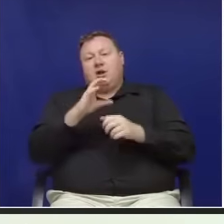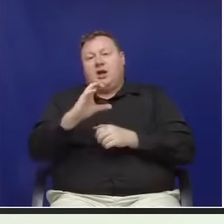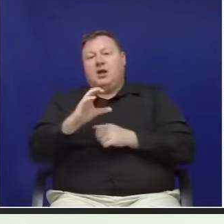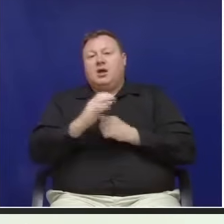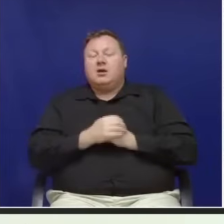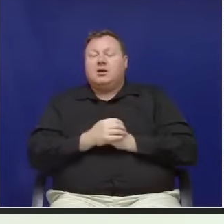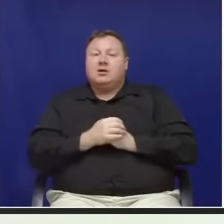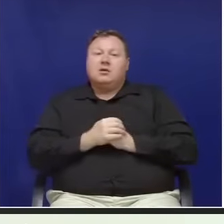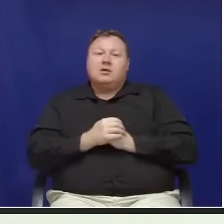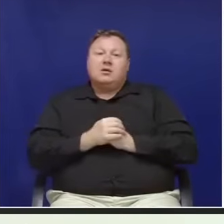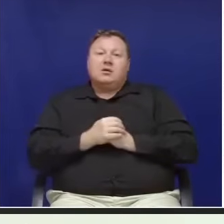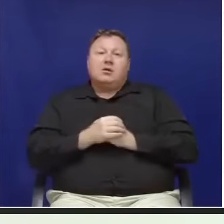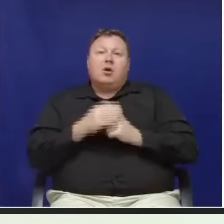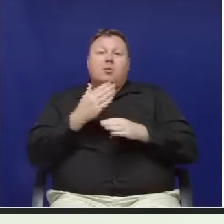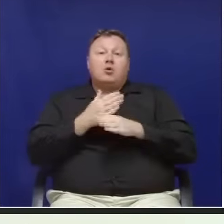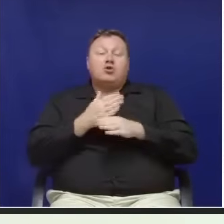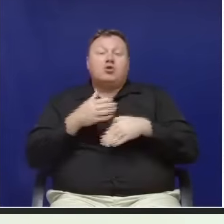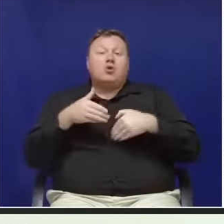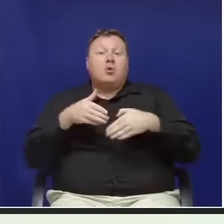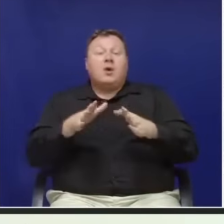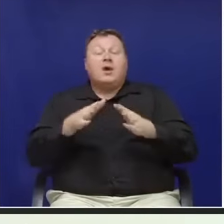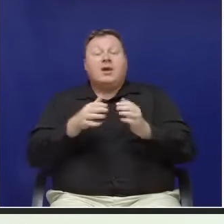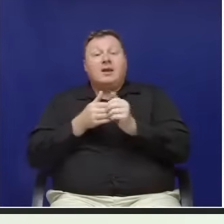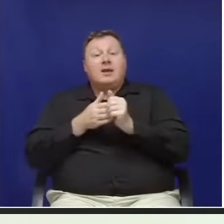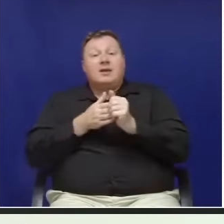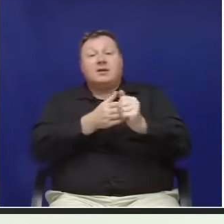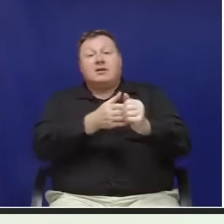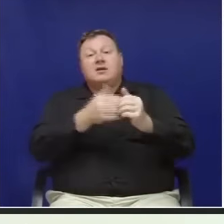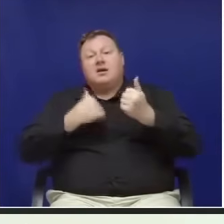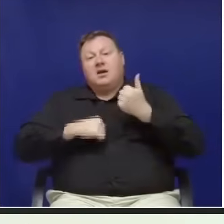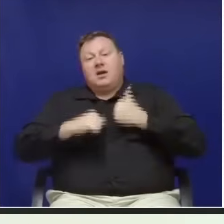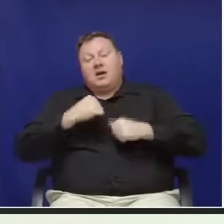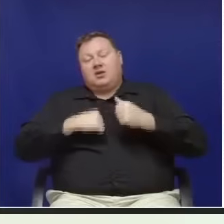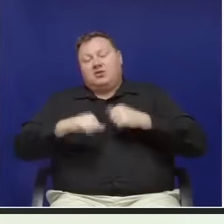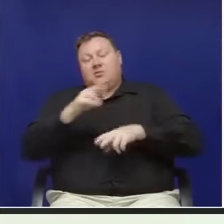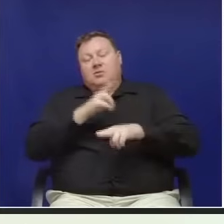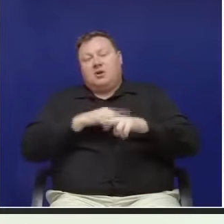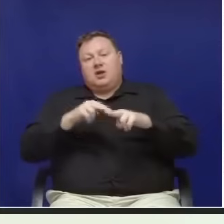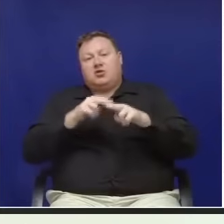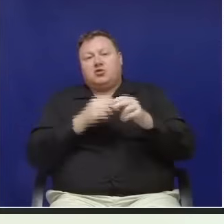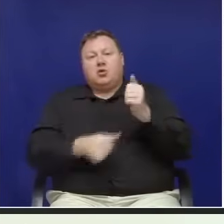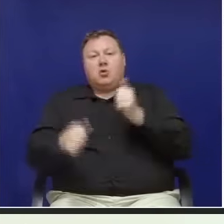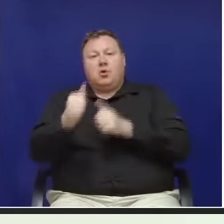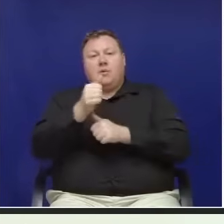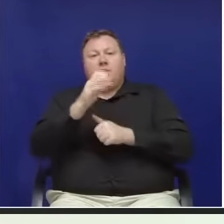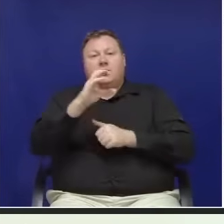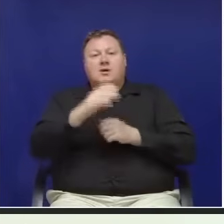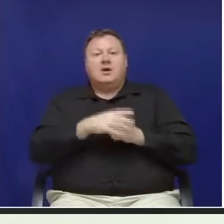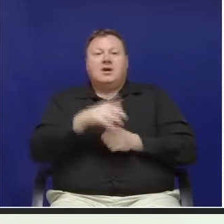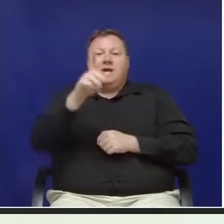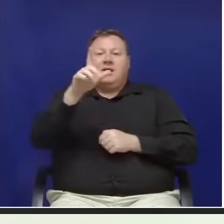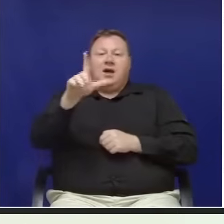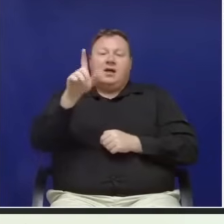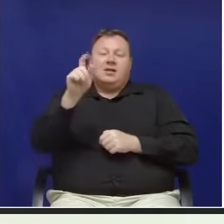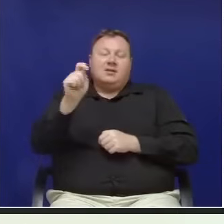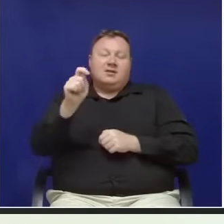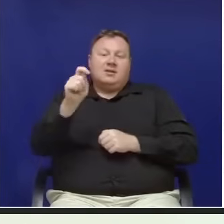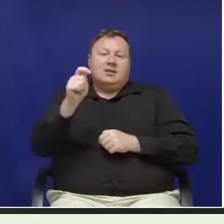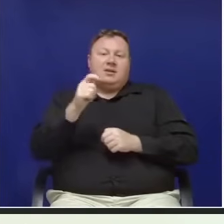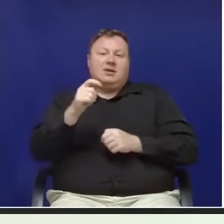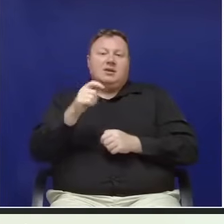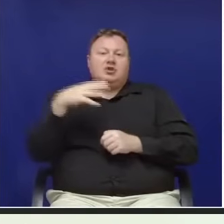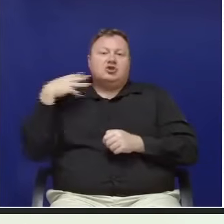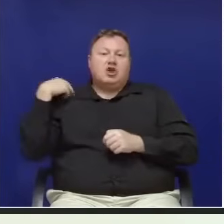continuity is currently maintained under the leadership of the acting national commissioner, Lieutenant General Limpani,